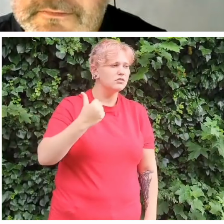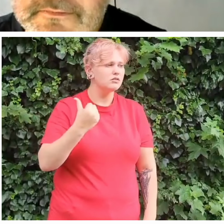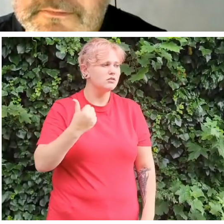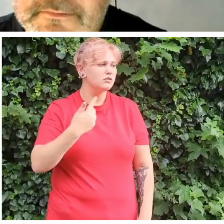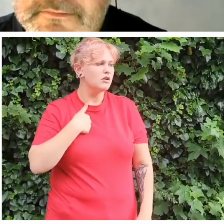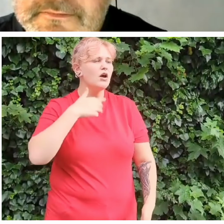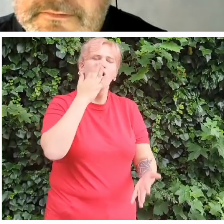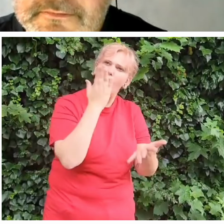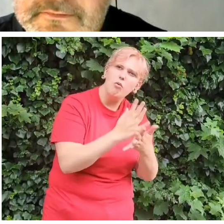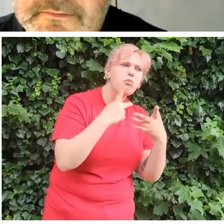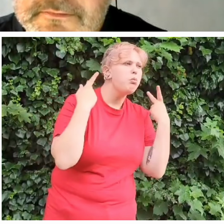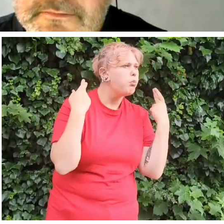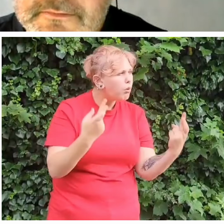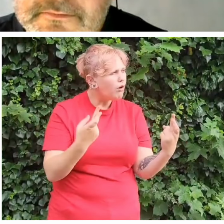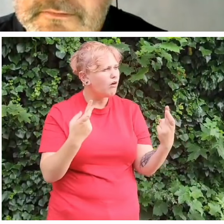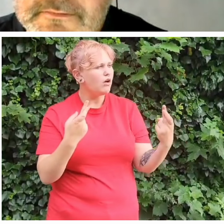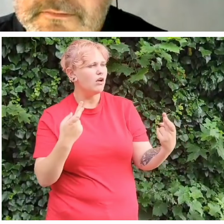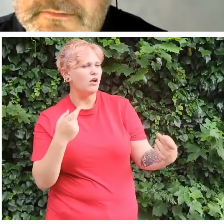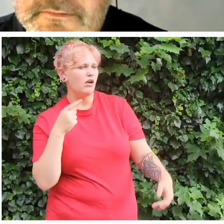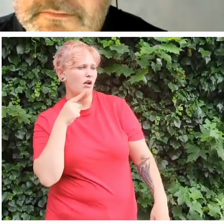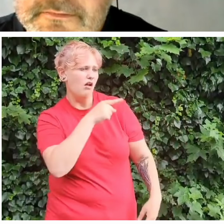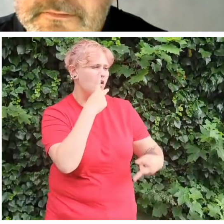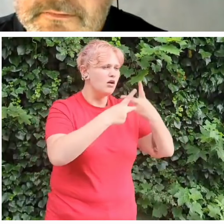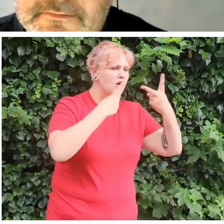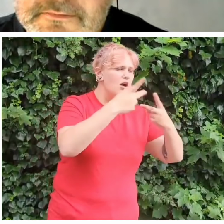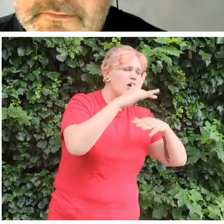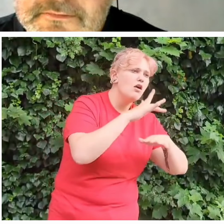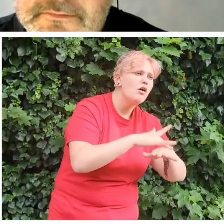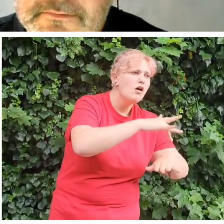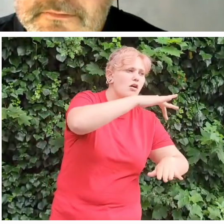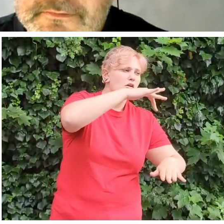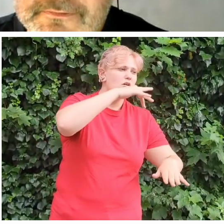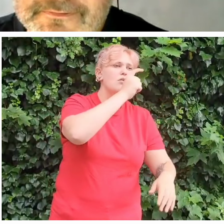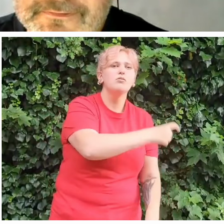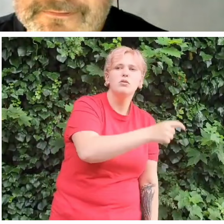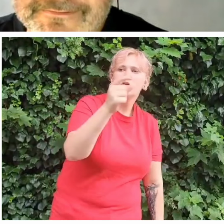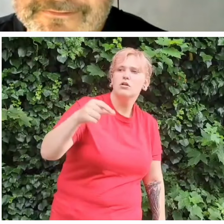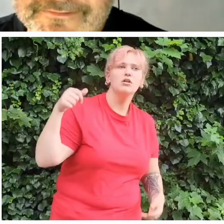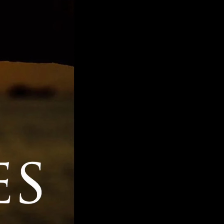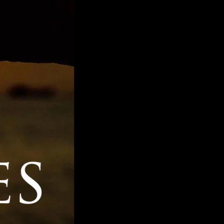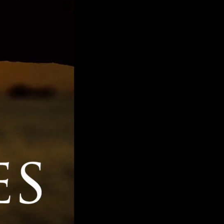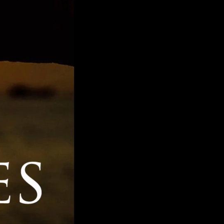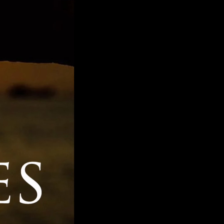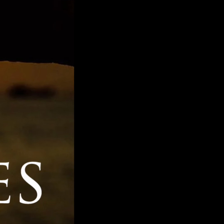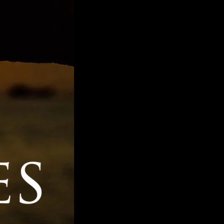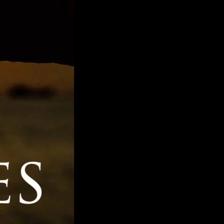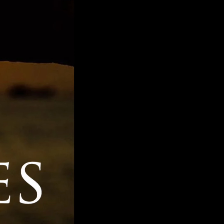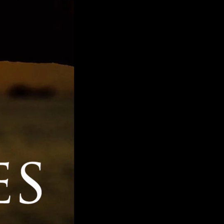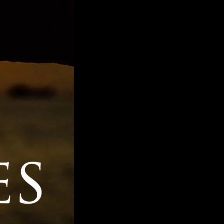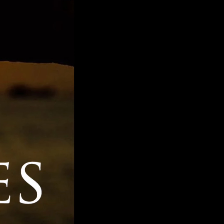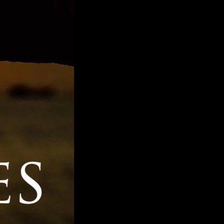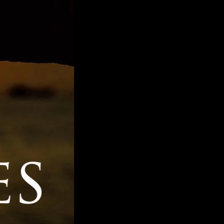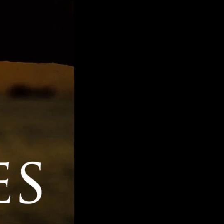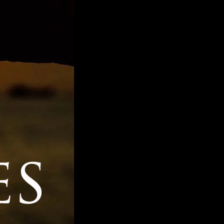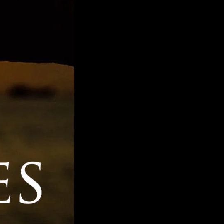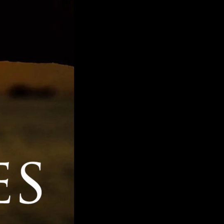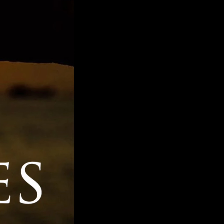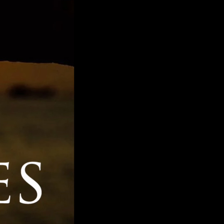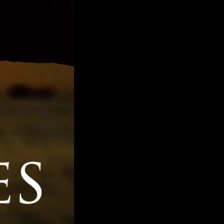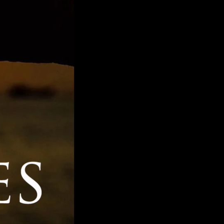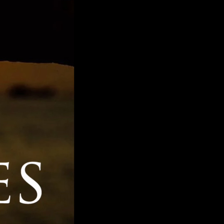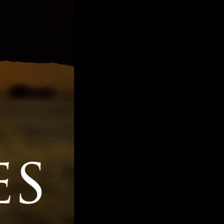And I truly hope that the song touches people the way that it's meant to.